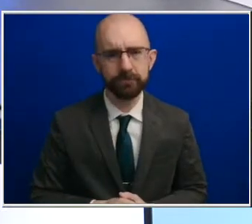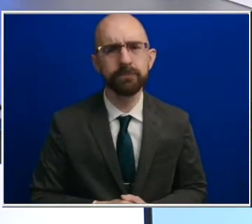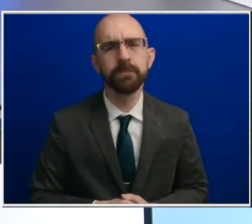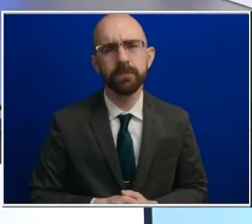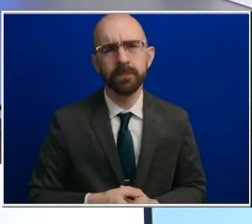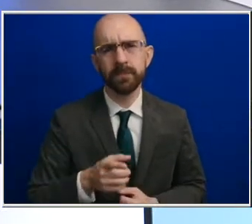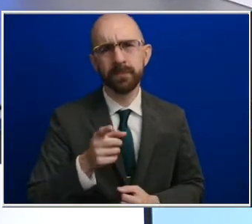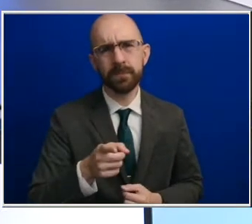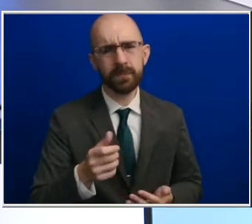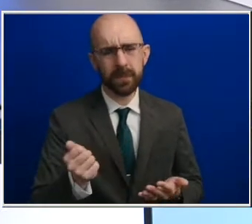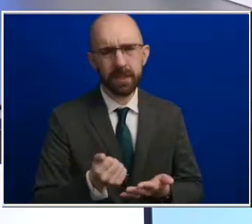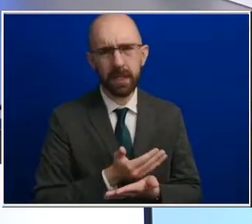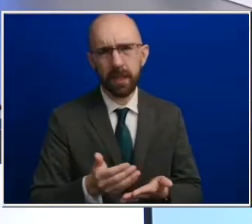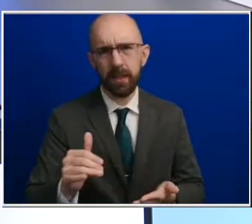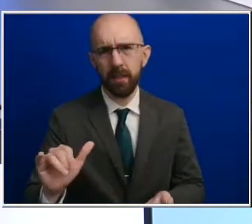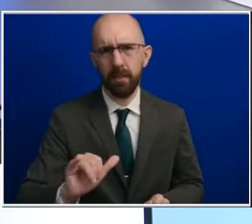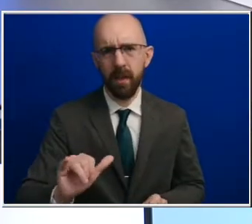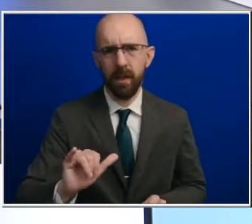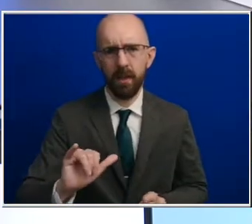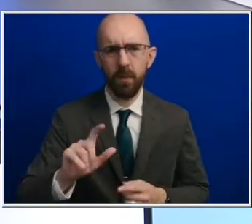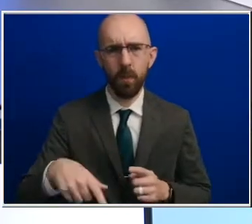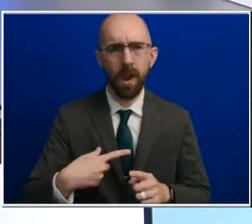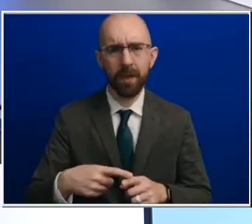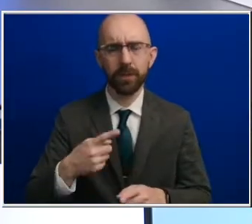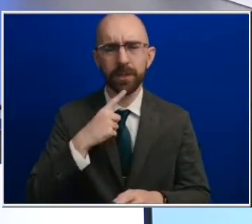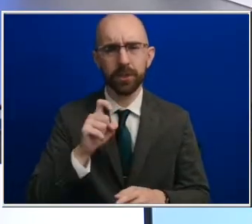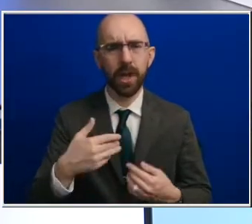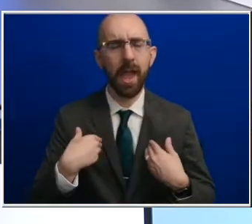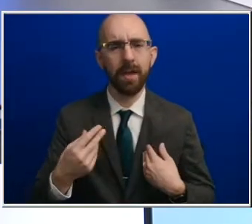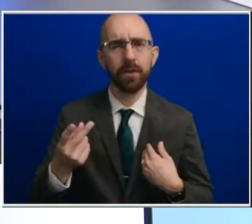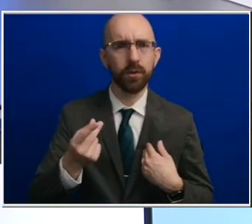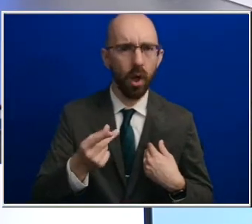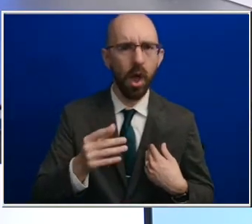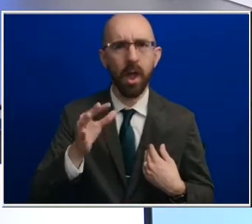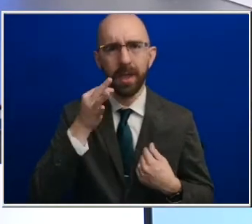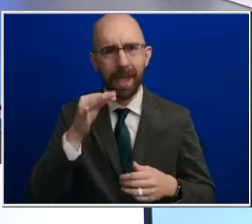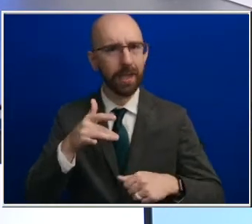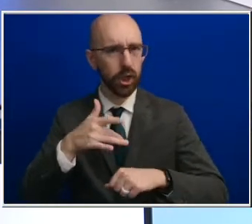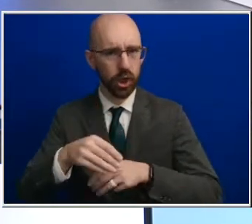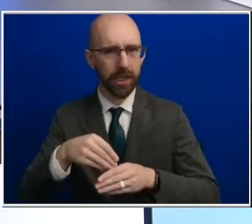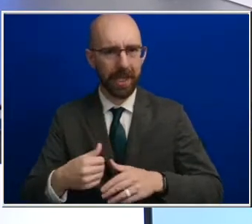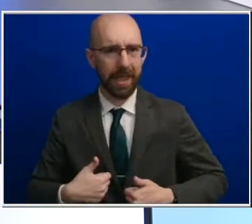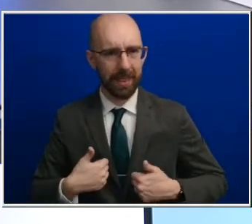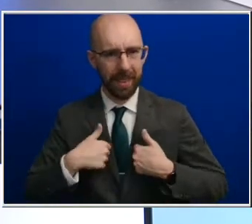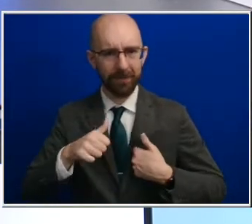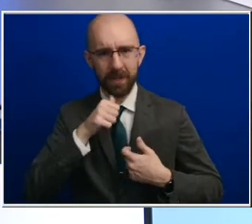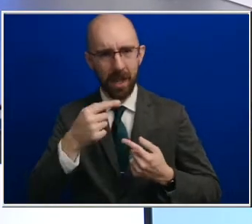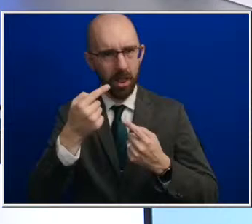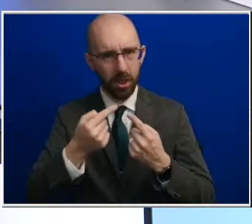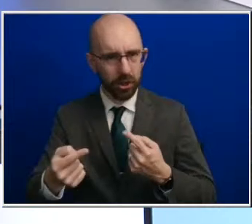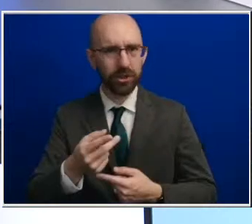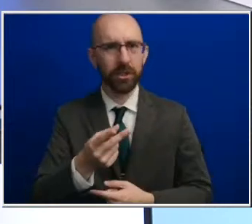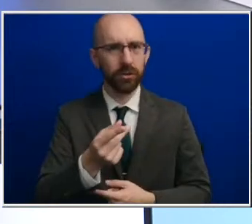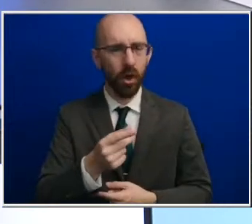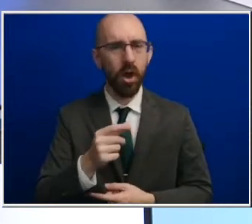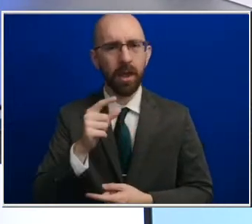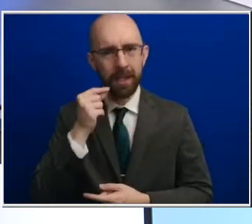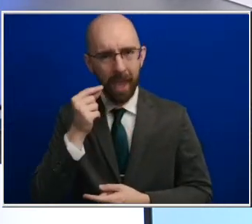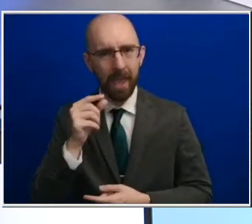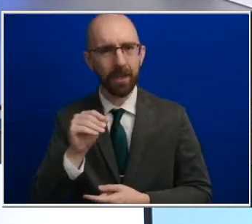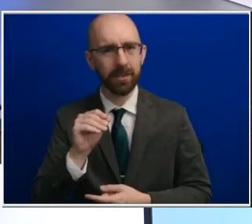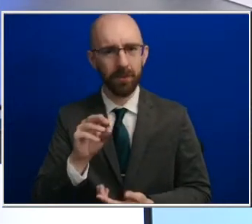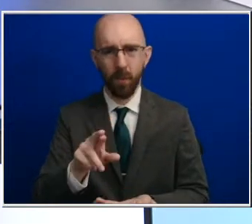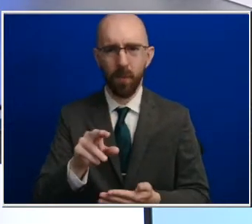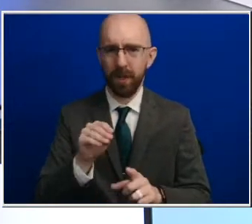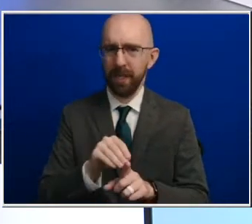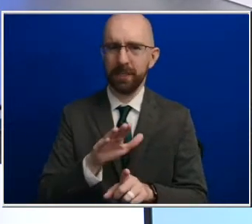anything like where people say, well, you should have dogs and cats early in life so you're not allergic to dogs and cats, or you're exposed to more stuff, you should crawl around